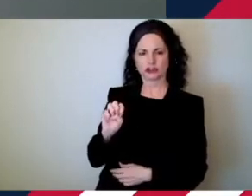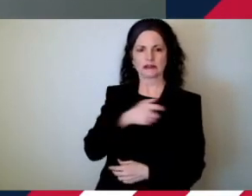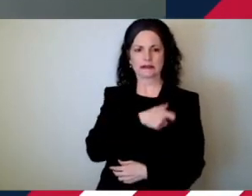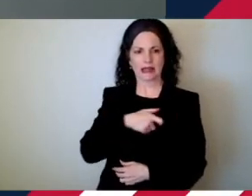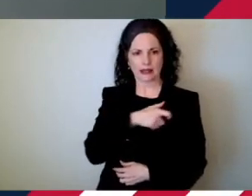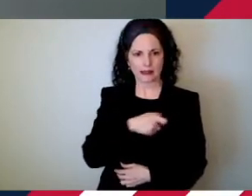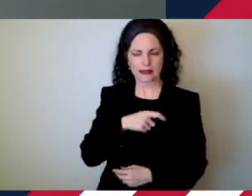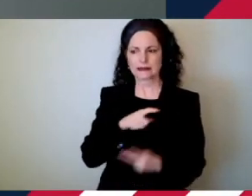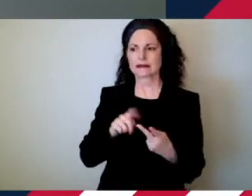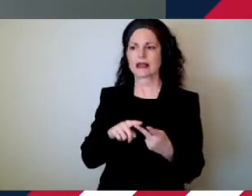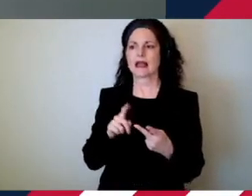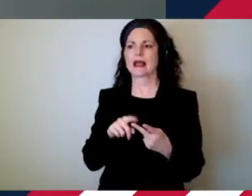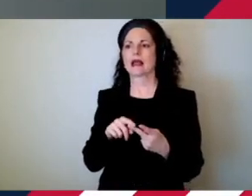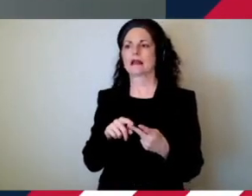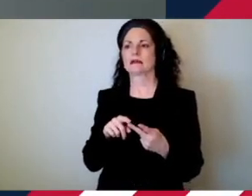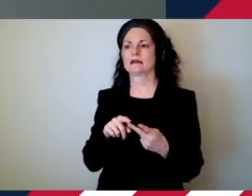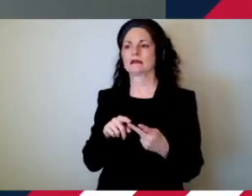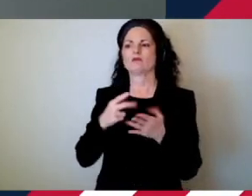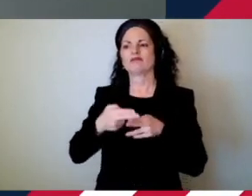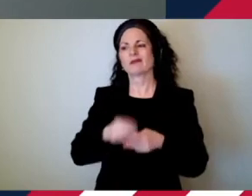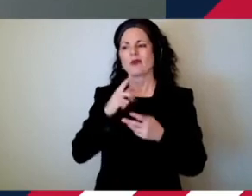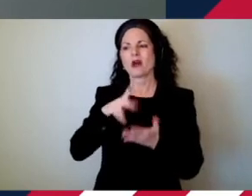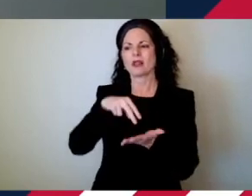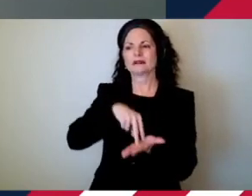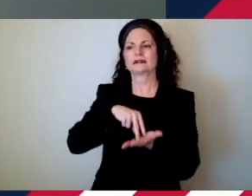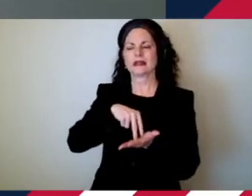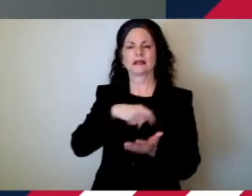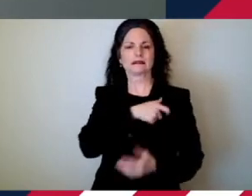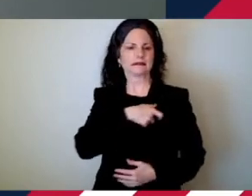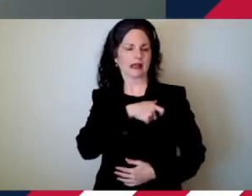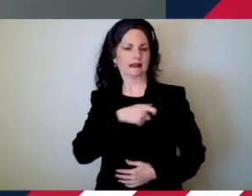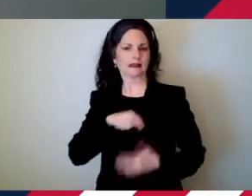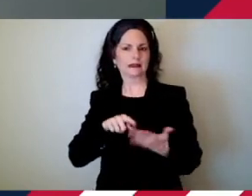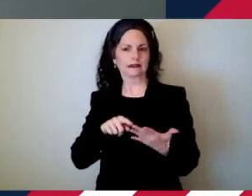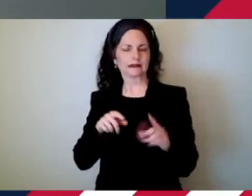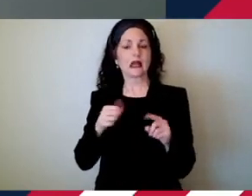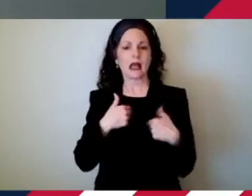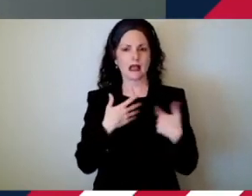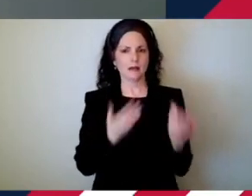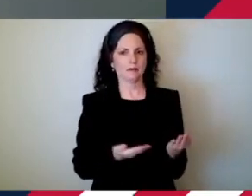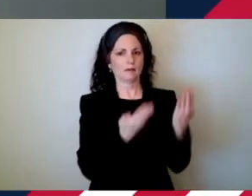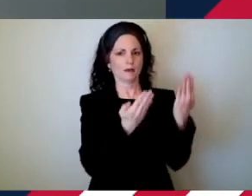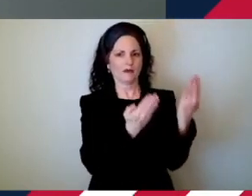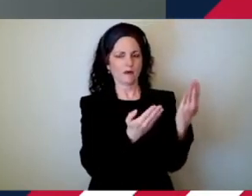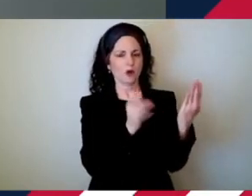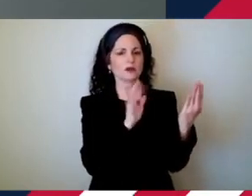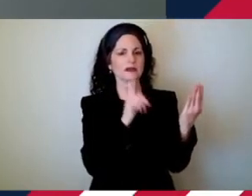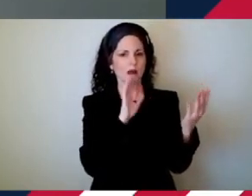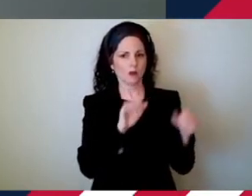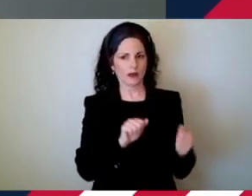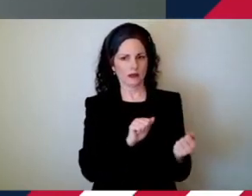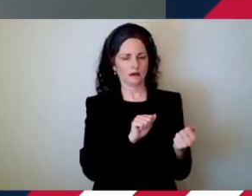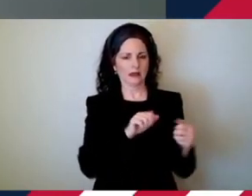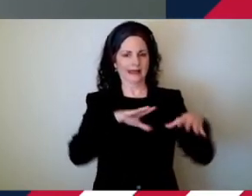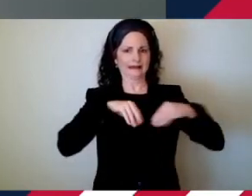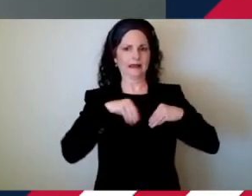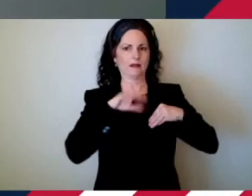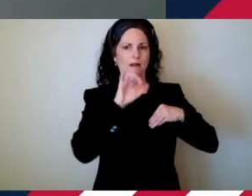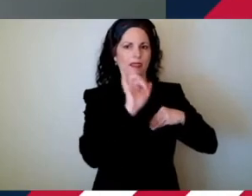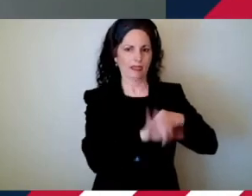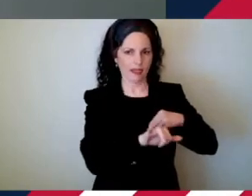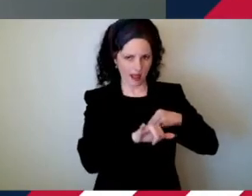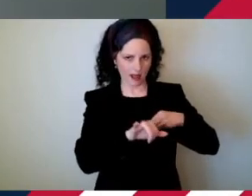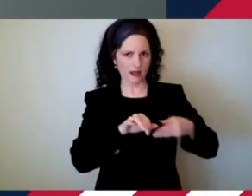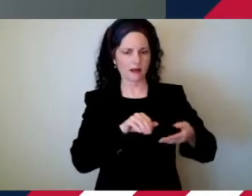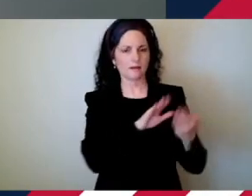the suspension of Senator Sanders' campaign, I propose that this approach be recommended for adoption by the DNC's Rules and Bylaws